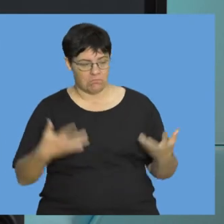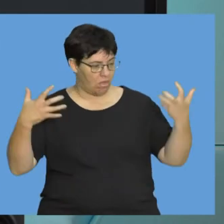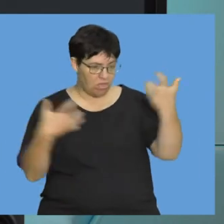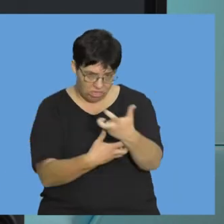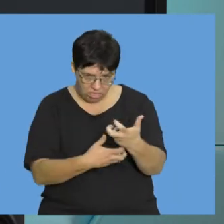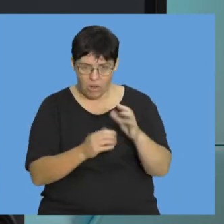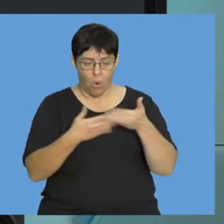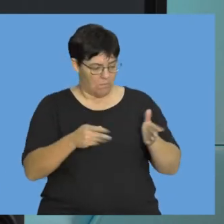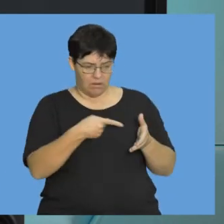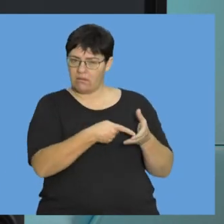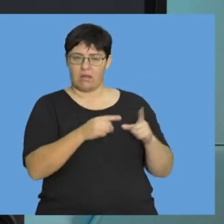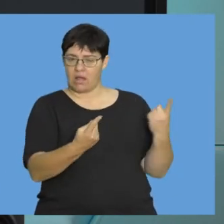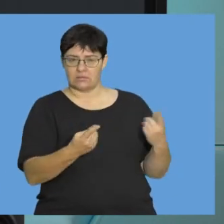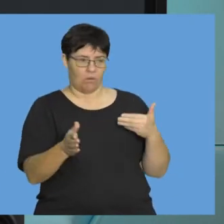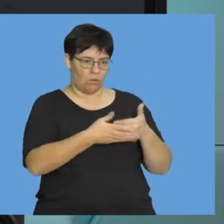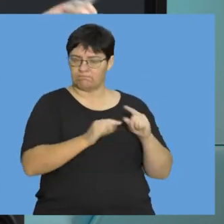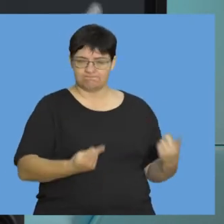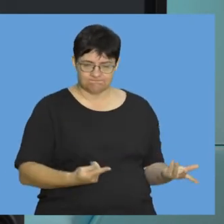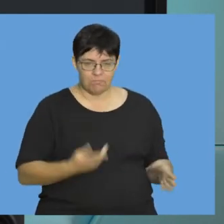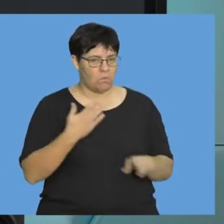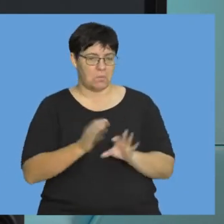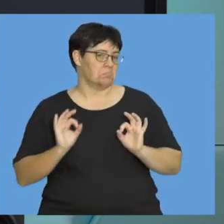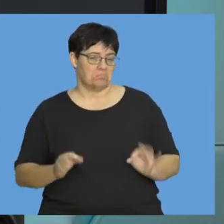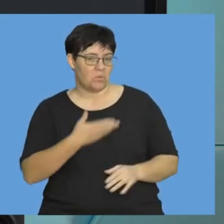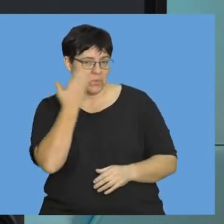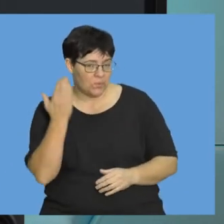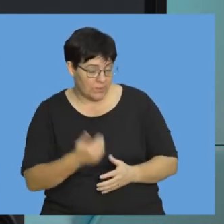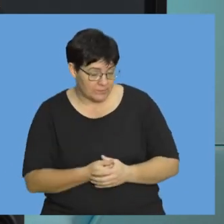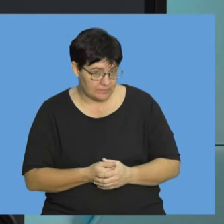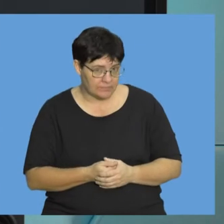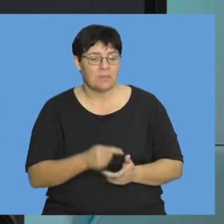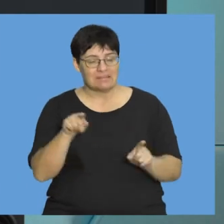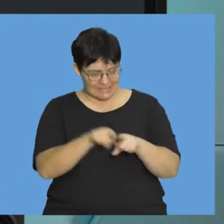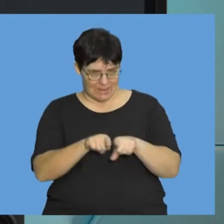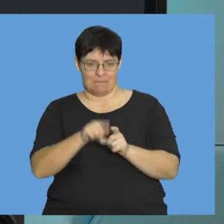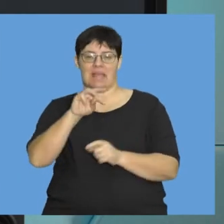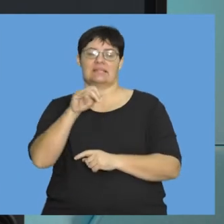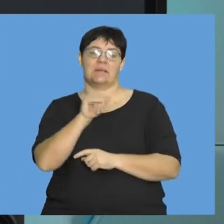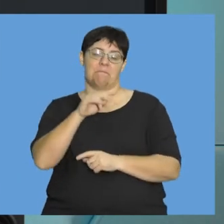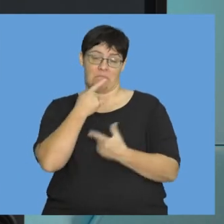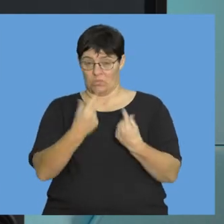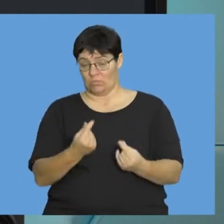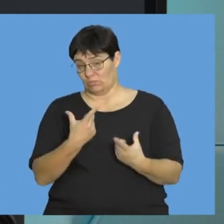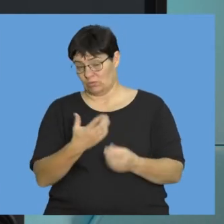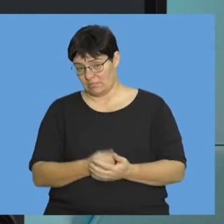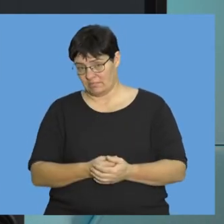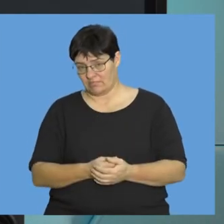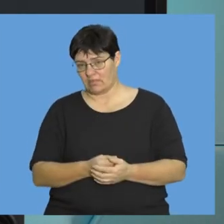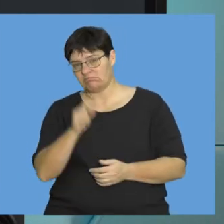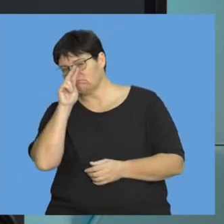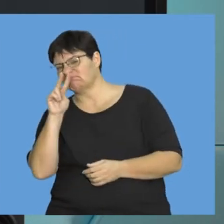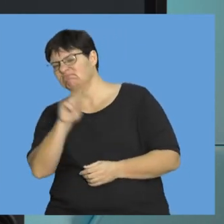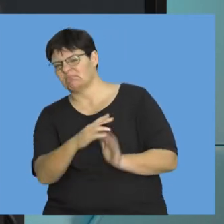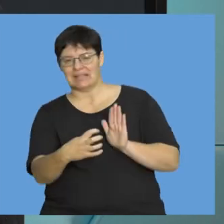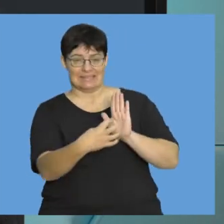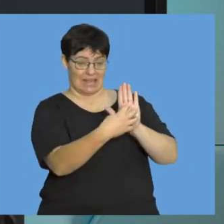doesn't fit, I can't open it, I can't close. It's not going to work. And that's exactly how the enzymes are going to work. Let's